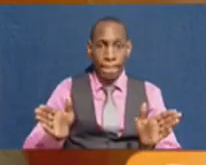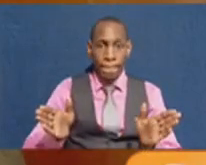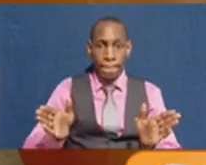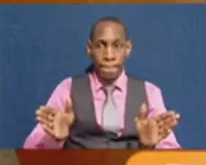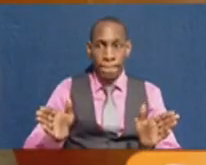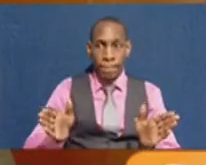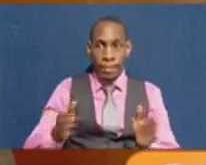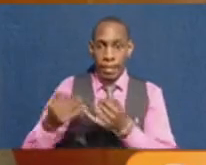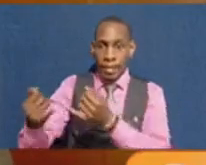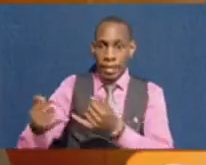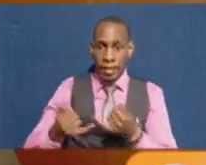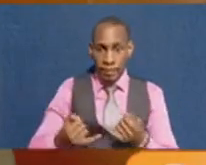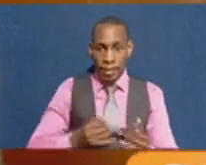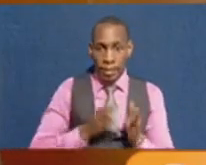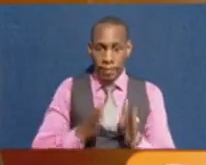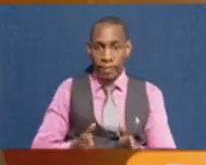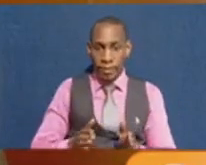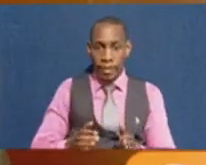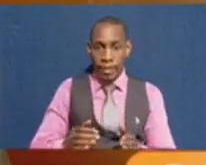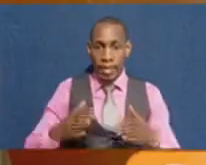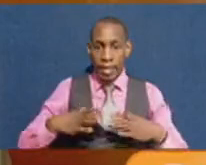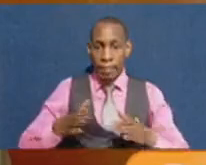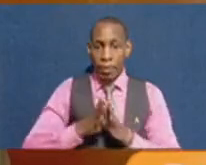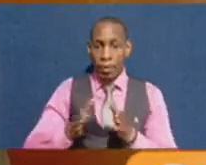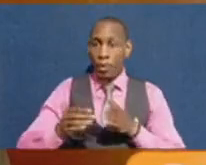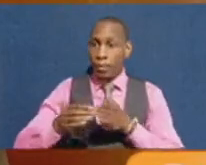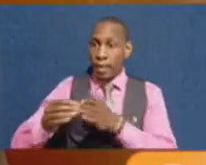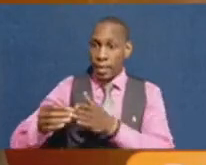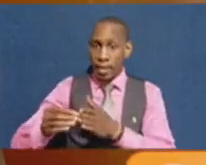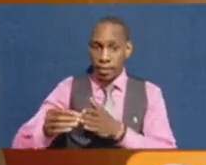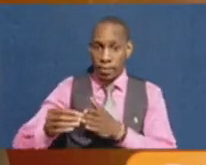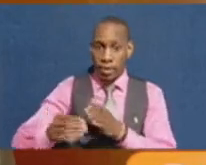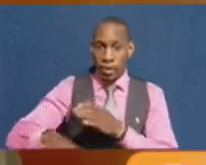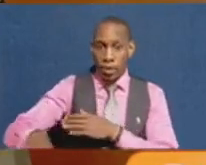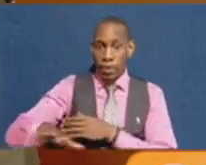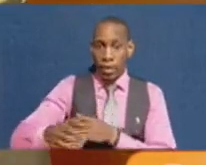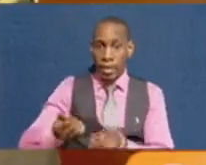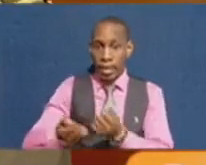Invited guests and members of public will be guided to the assigned